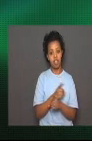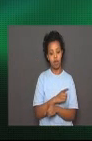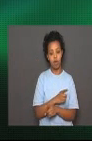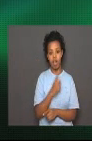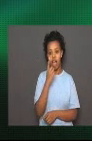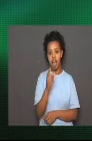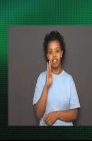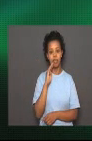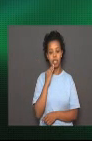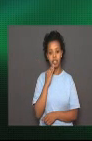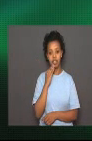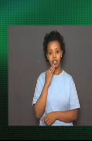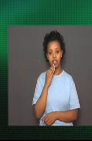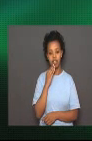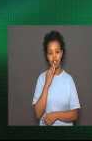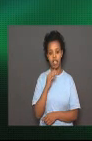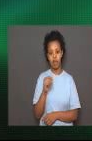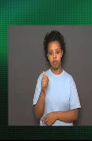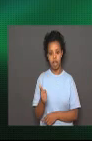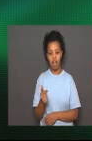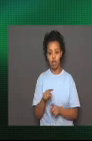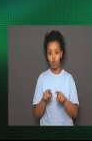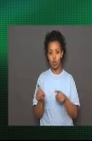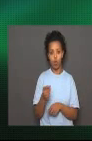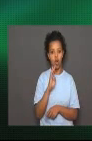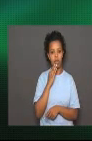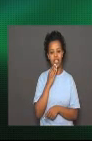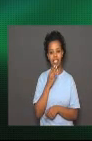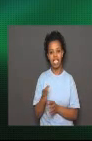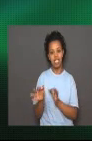when one base is replaced by a different base.